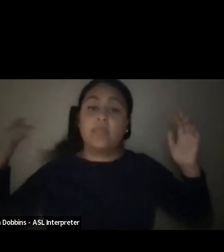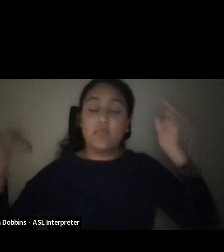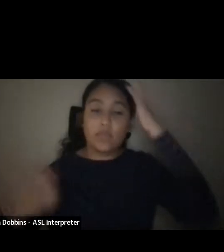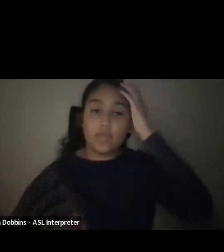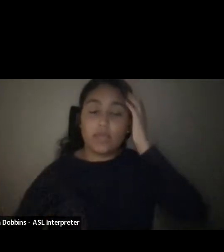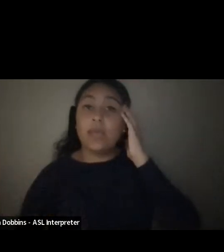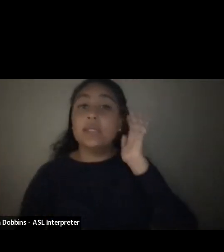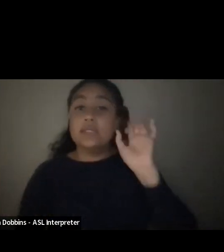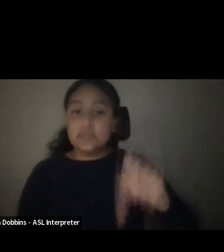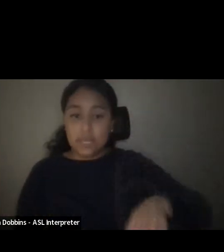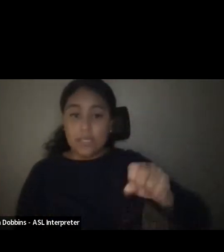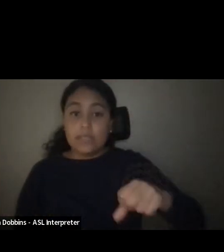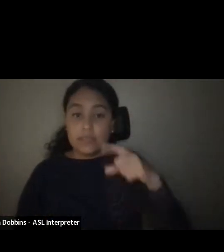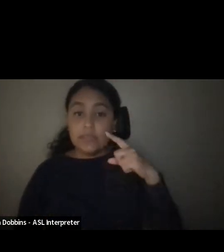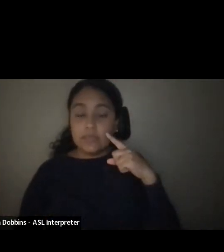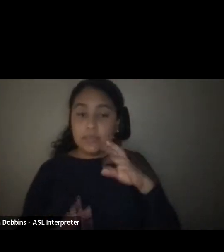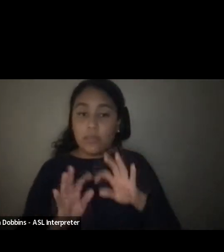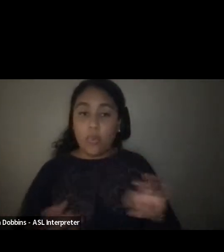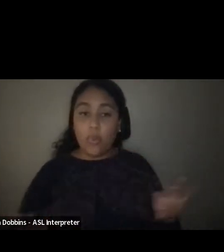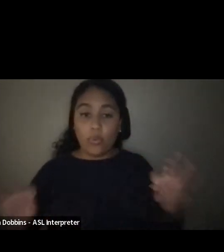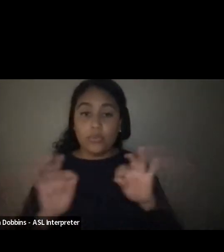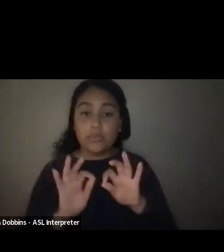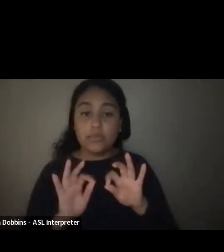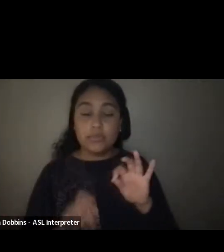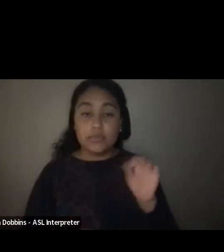yeah, I think it's important.